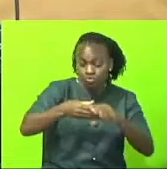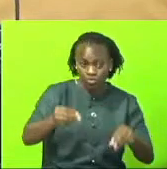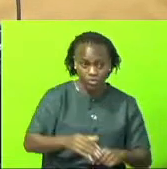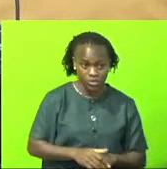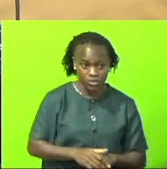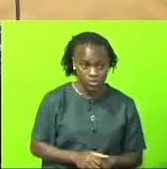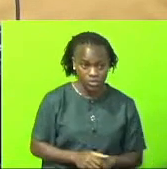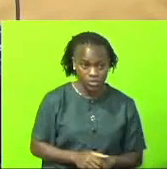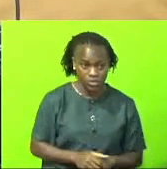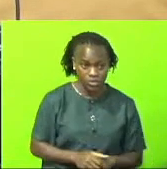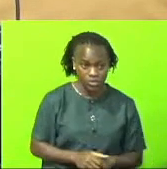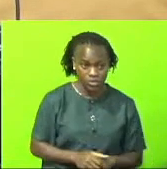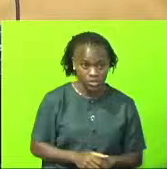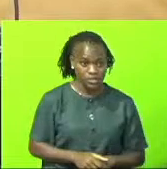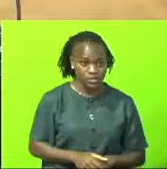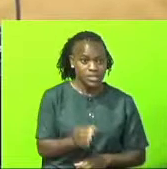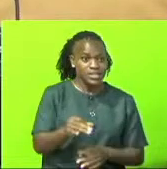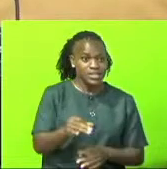then it was bad law.